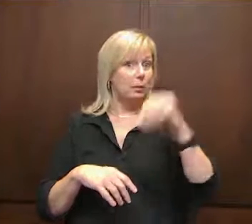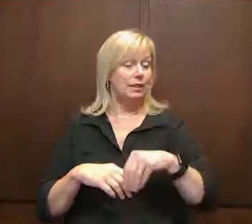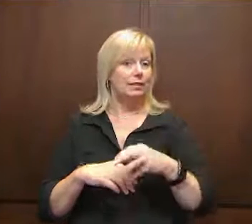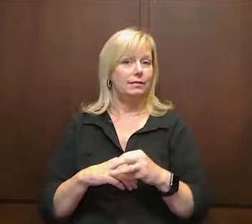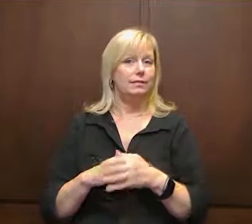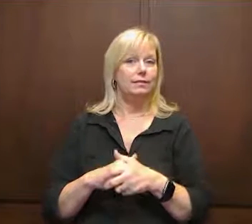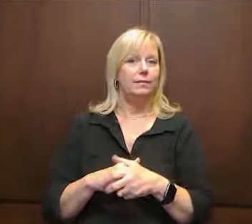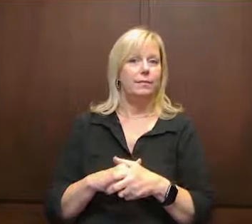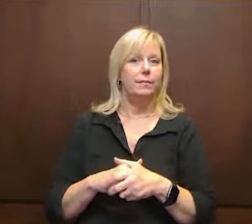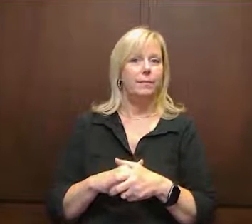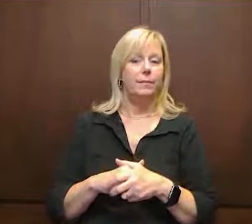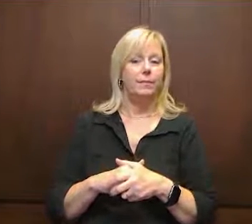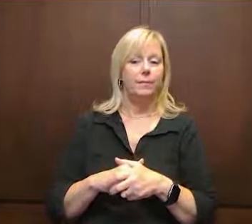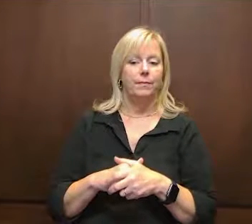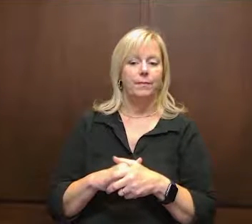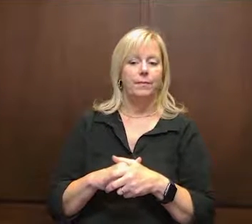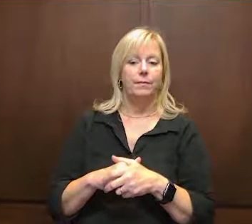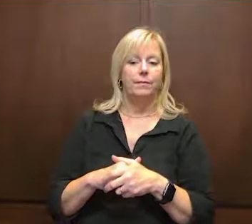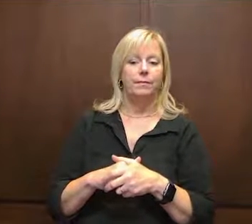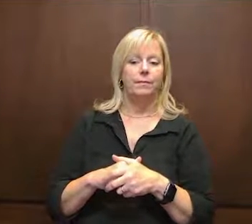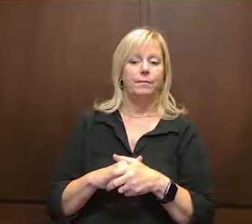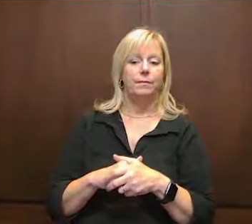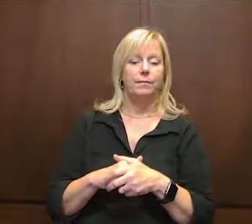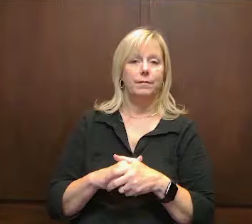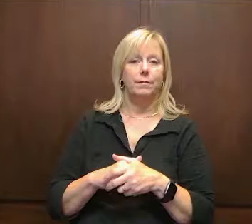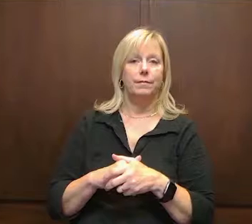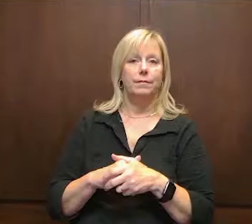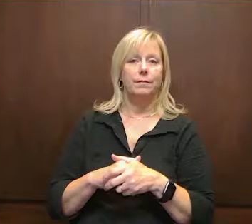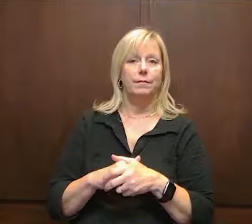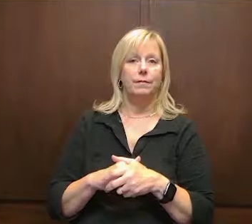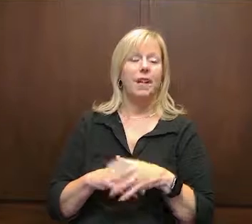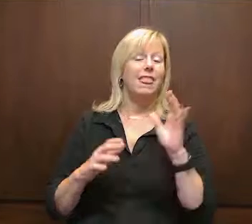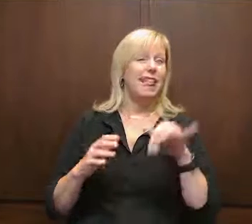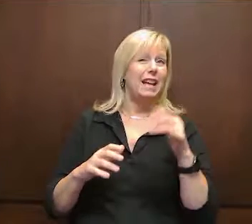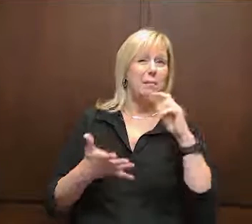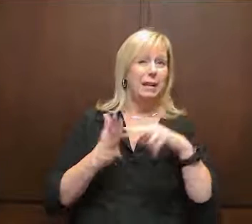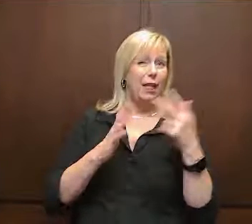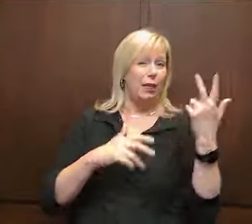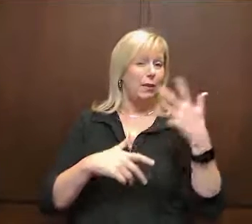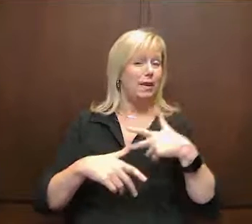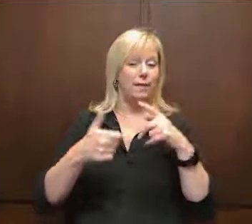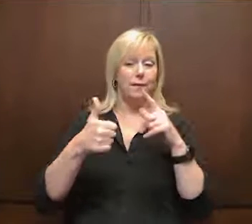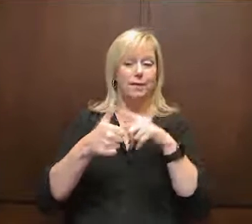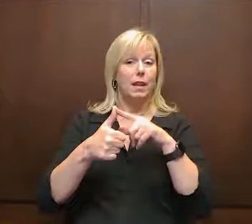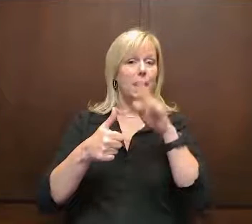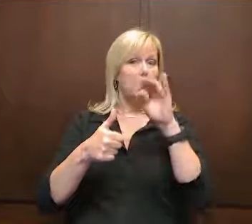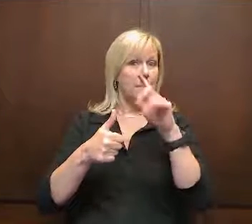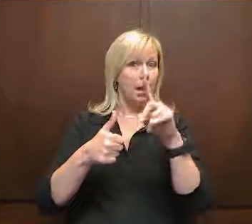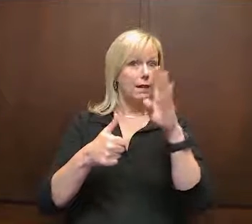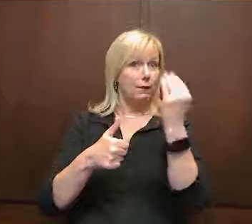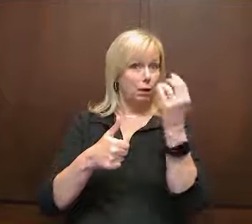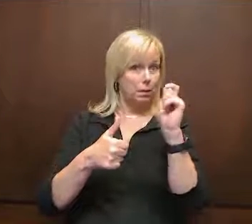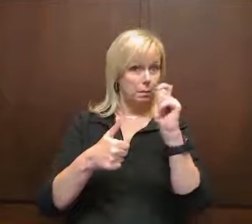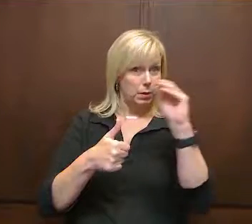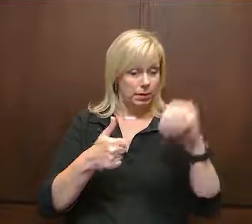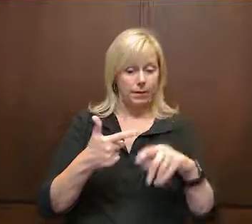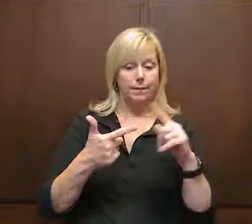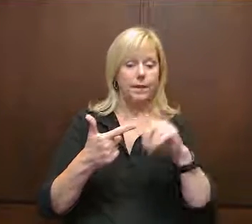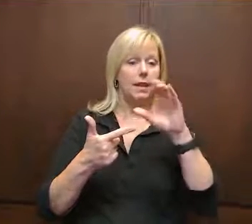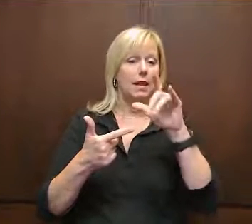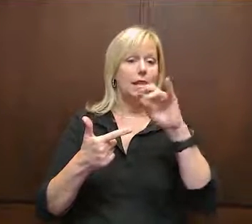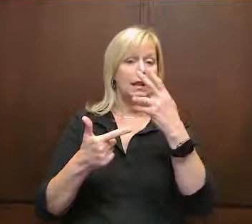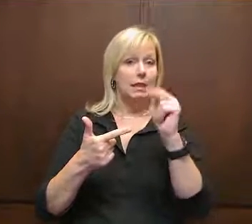11.9%. That's derived by 3 days, I think, of Bond County at 14%, Clinton County